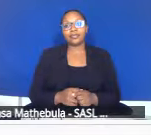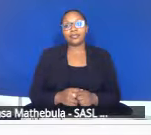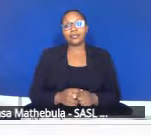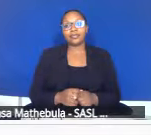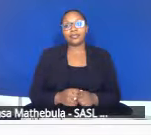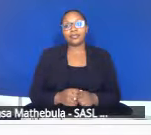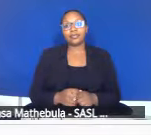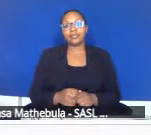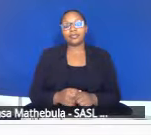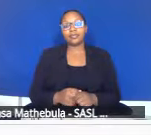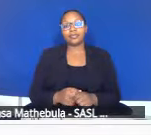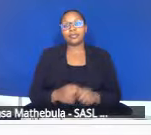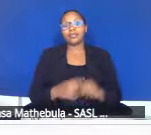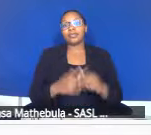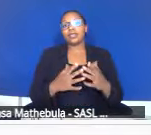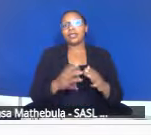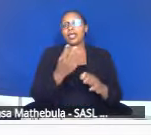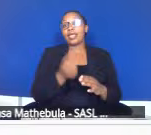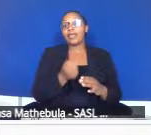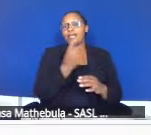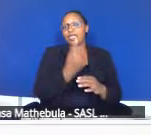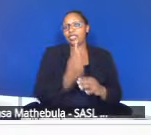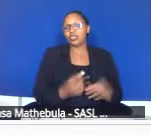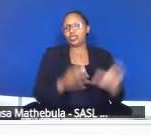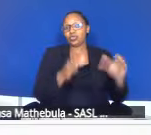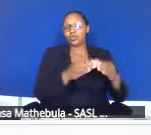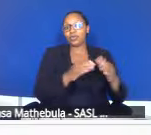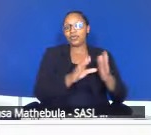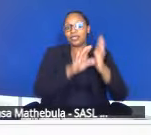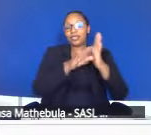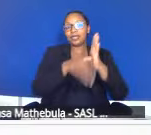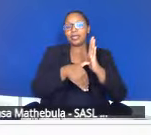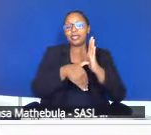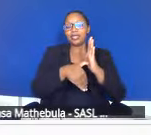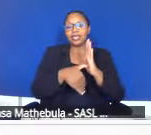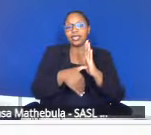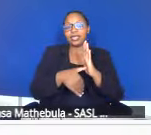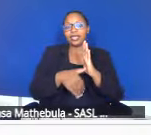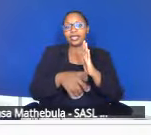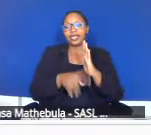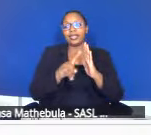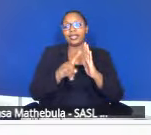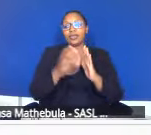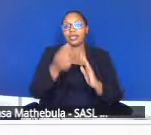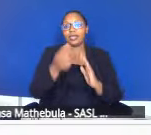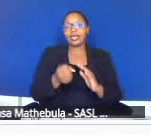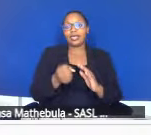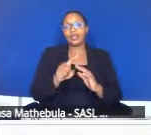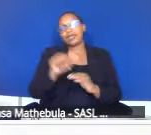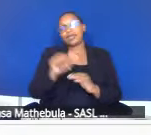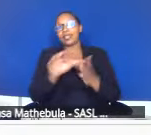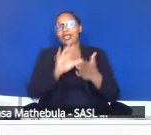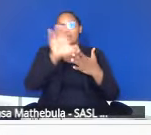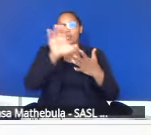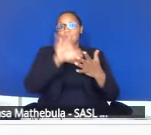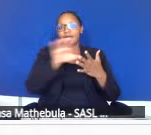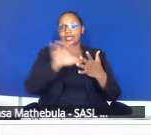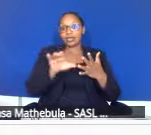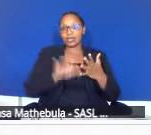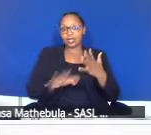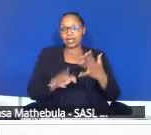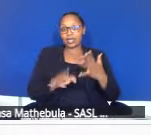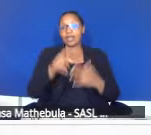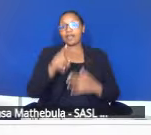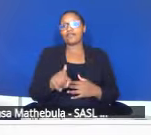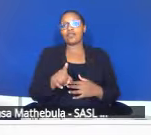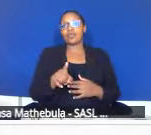group of disabilities, there's the diagnostic criteria for